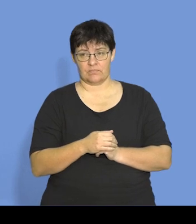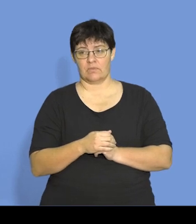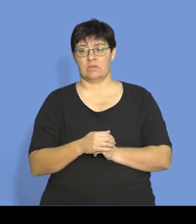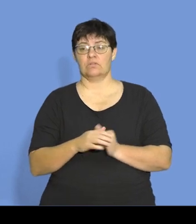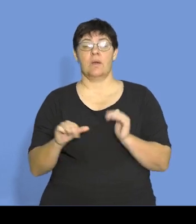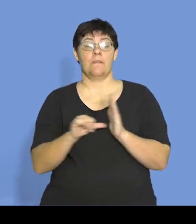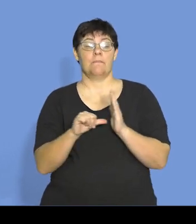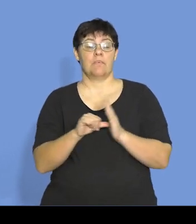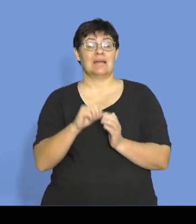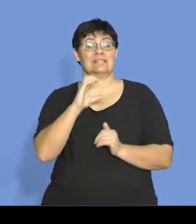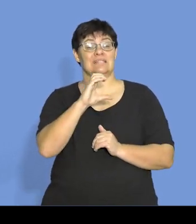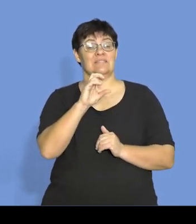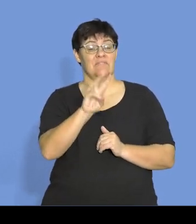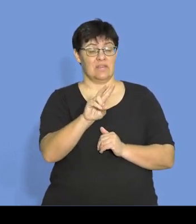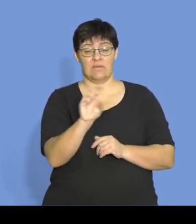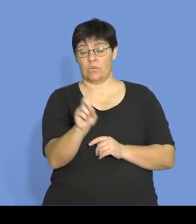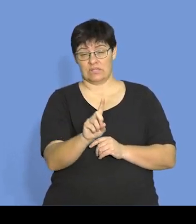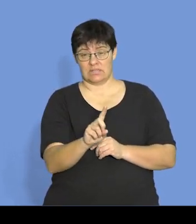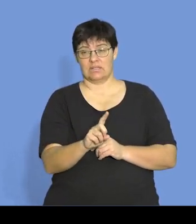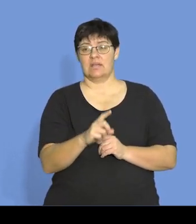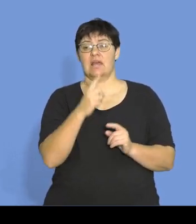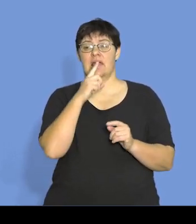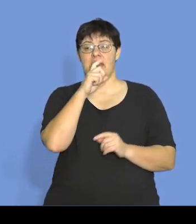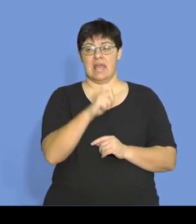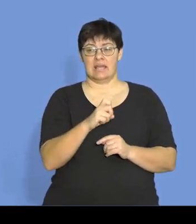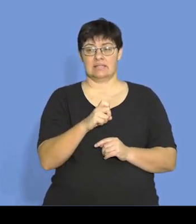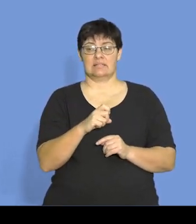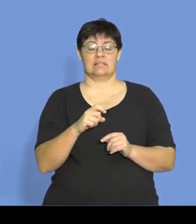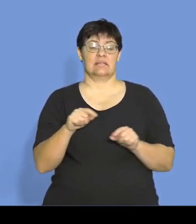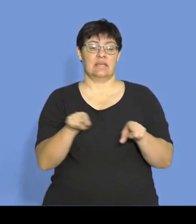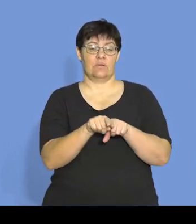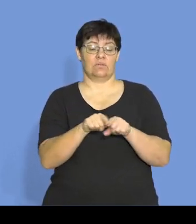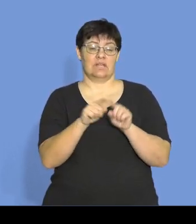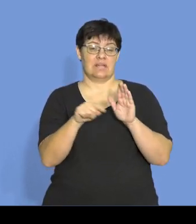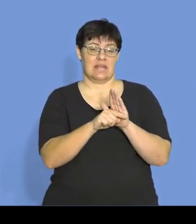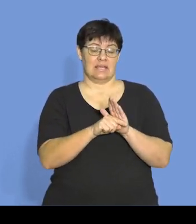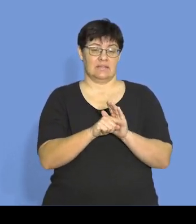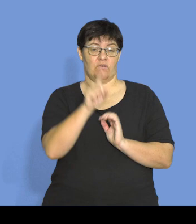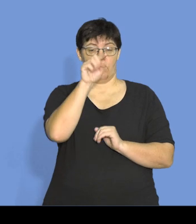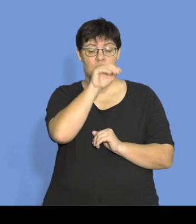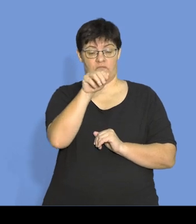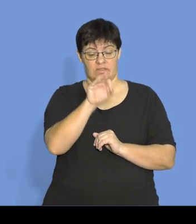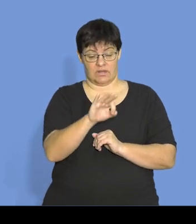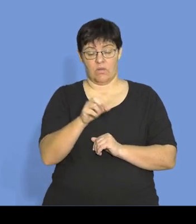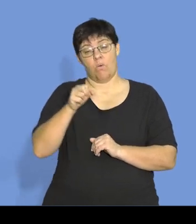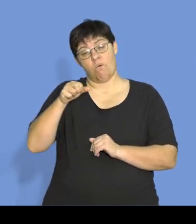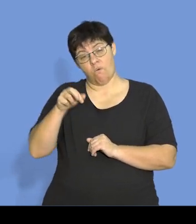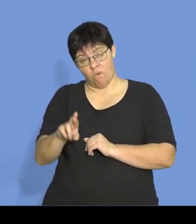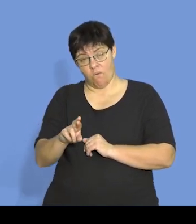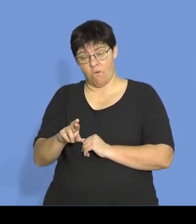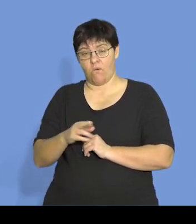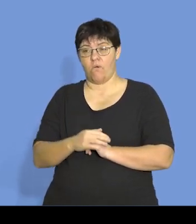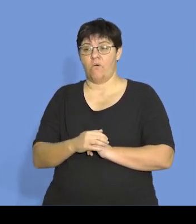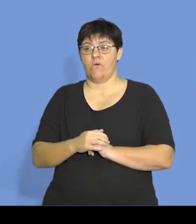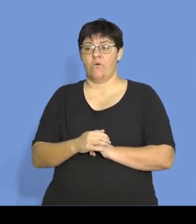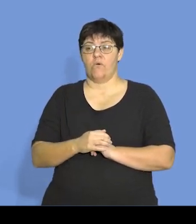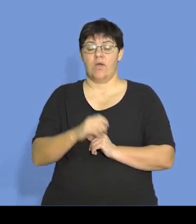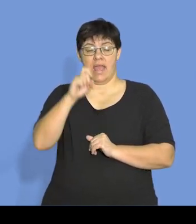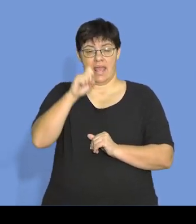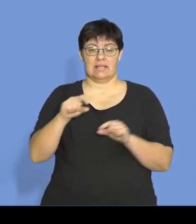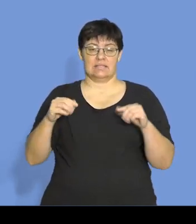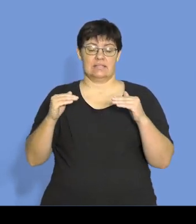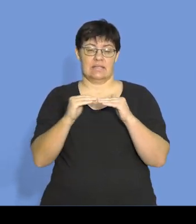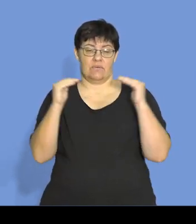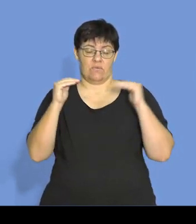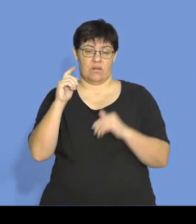my critical values are x is equal to negative 1 over 3, or x is equal to